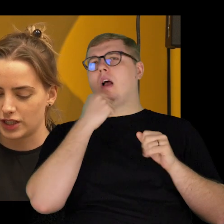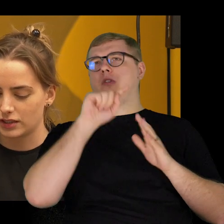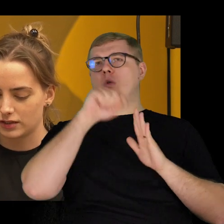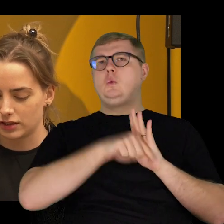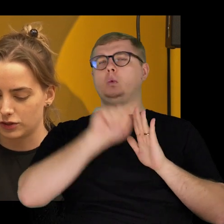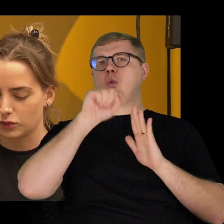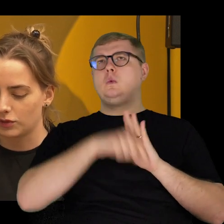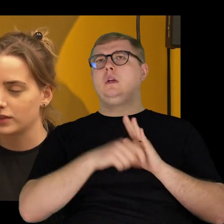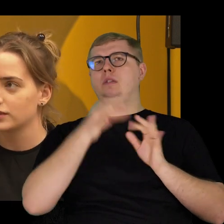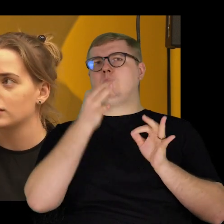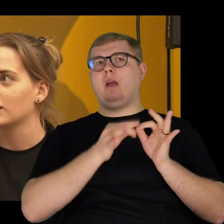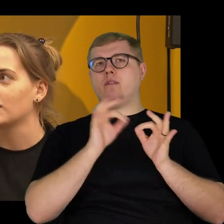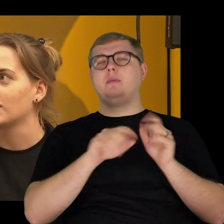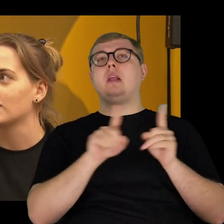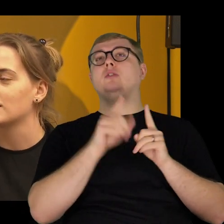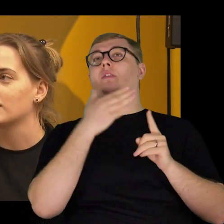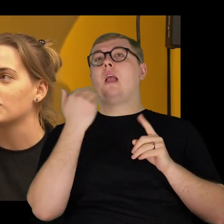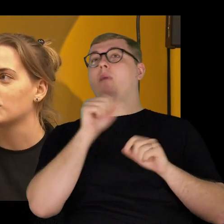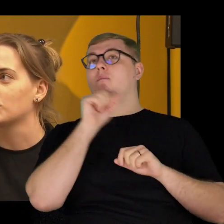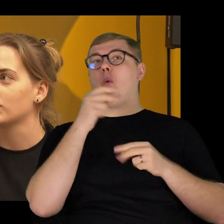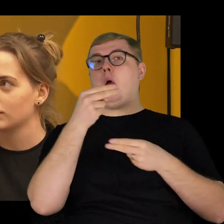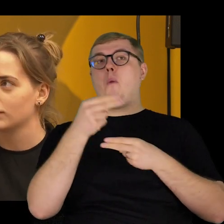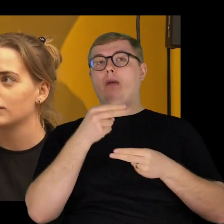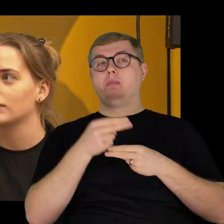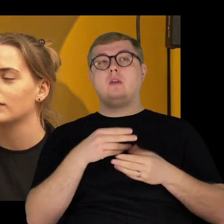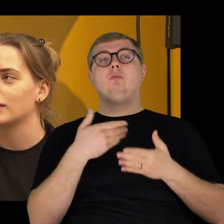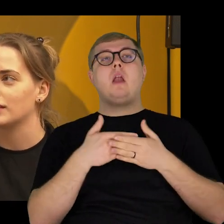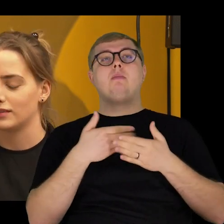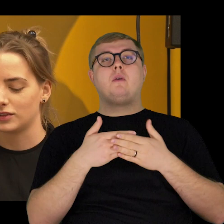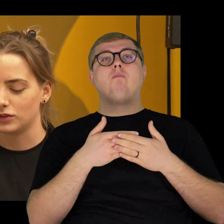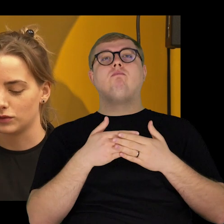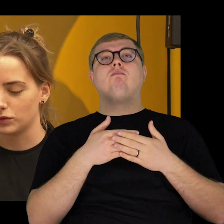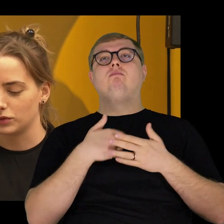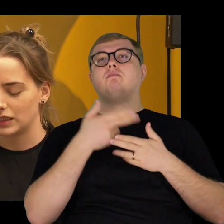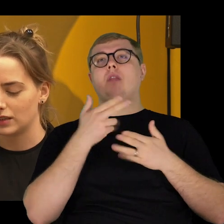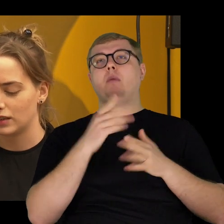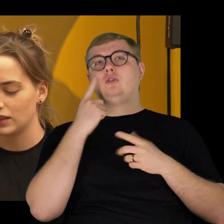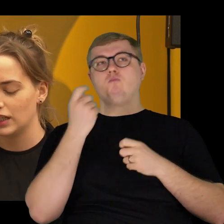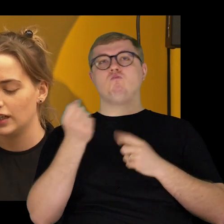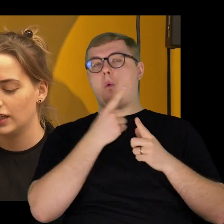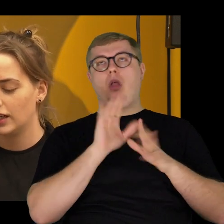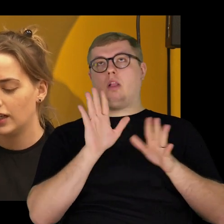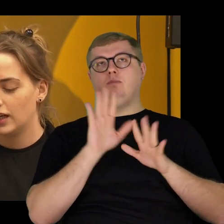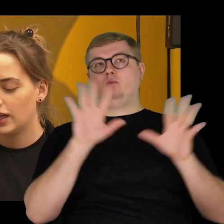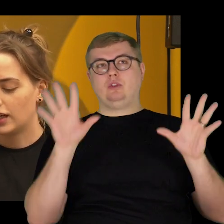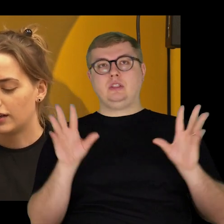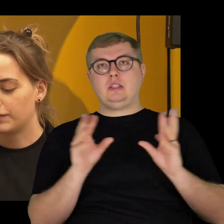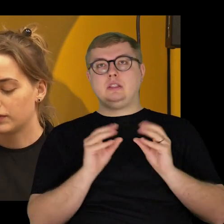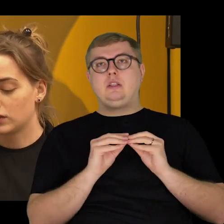I checked, there are no comments still, so I didn't overlook anything.